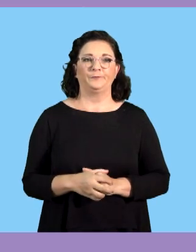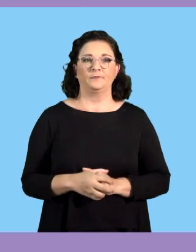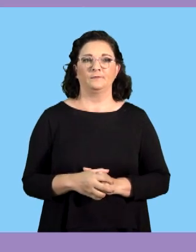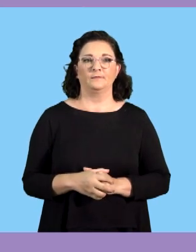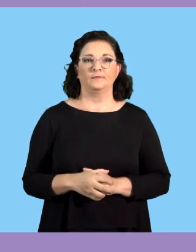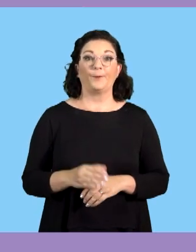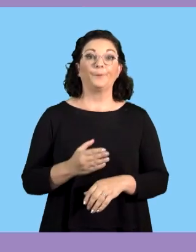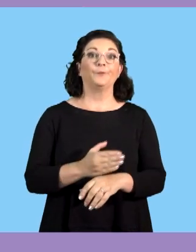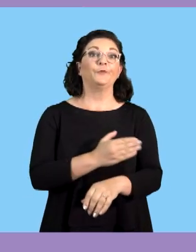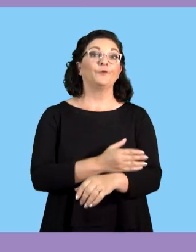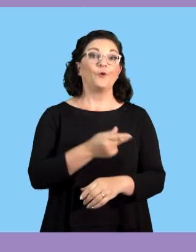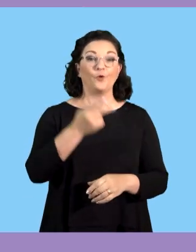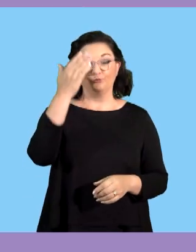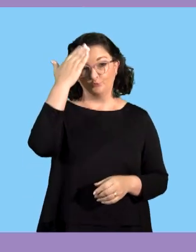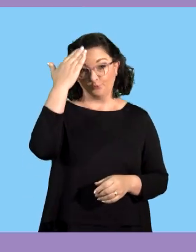2, pre-knowledge.